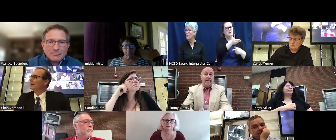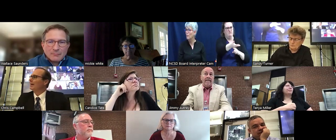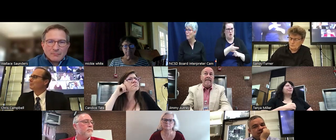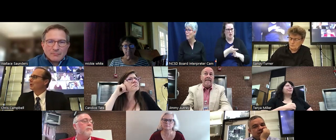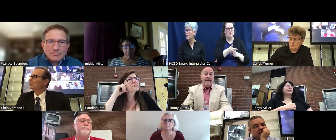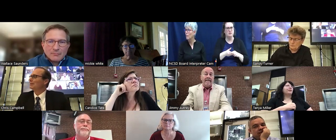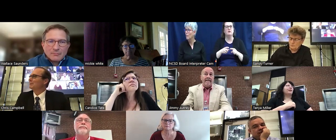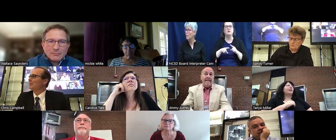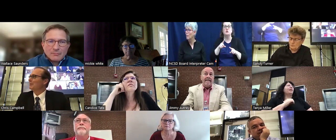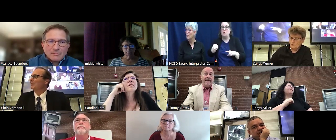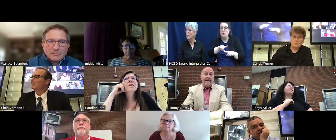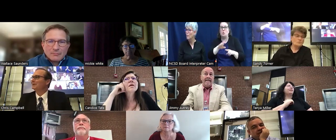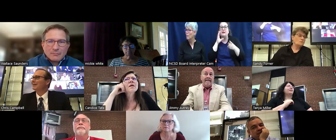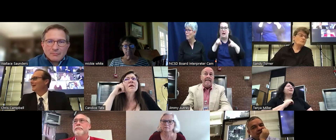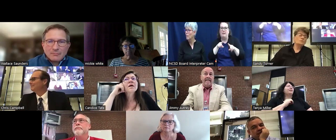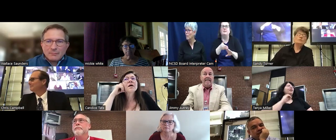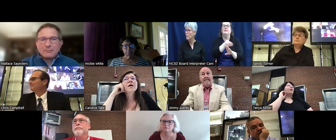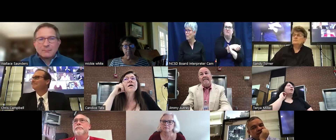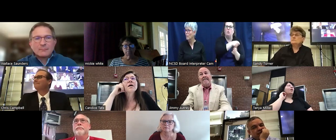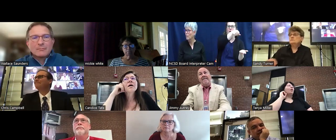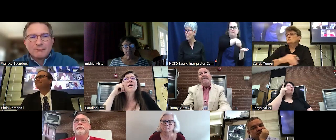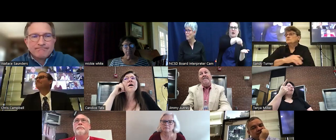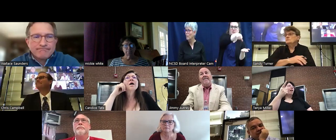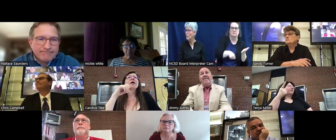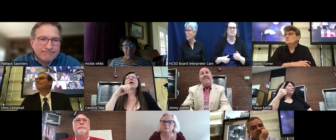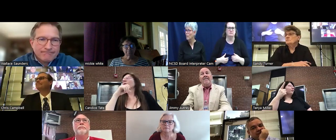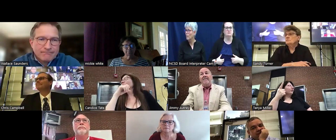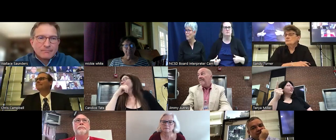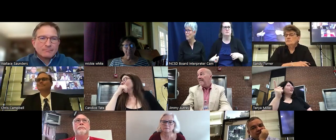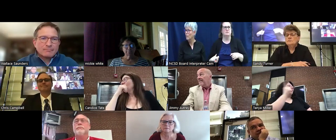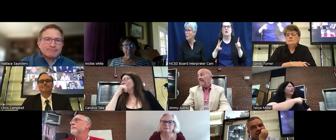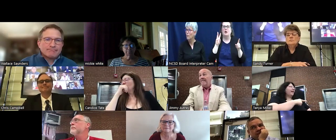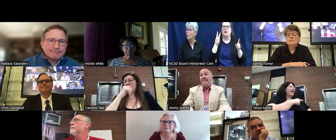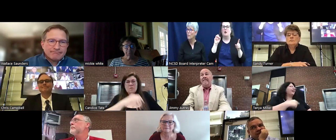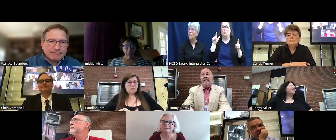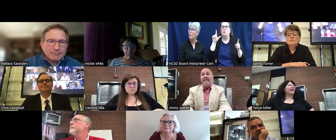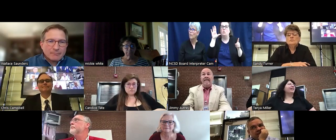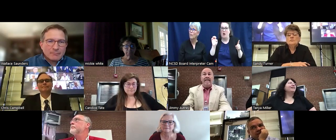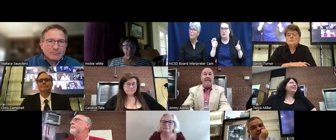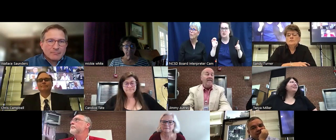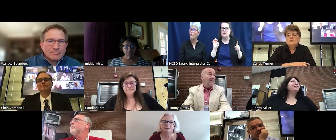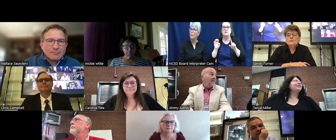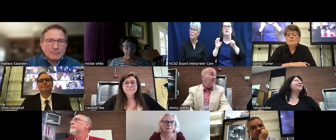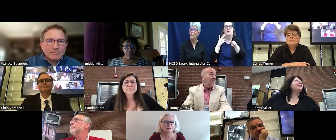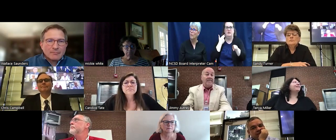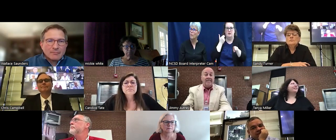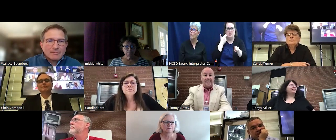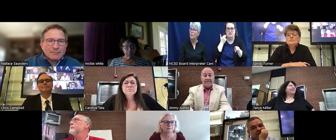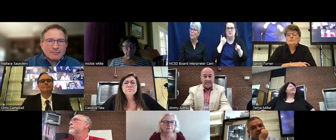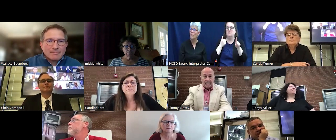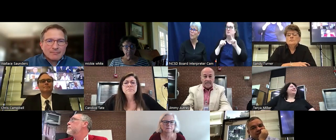button gets pushed. That's probably the best way to say that. Wallace first, and then Candace second.